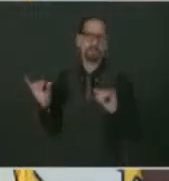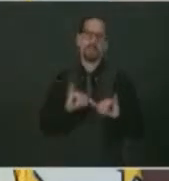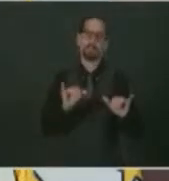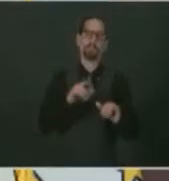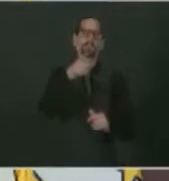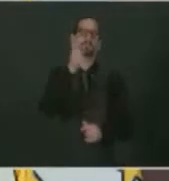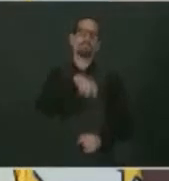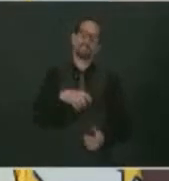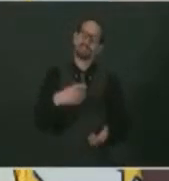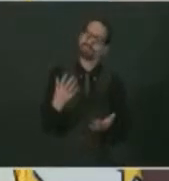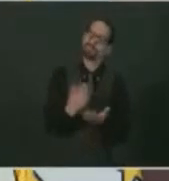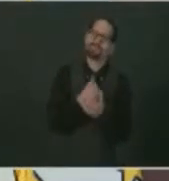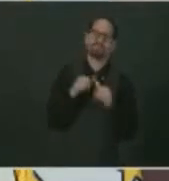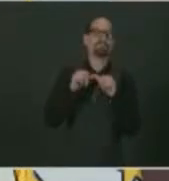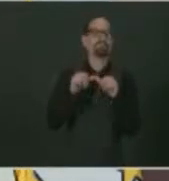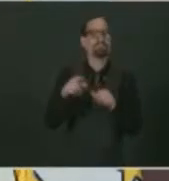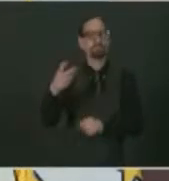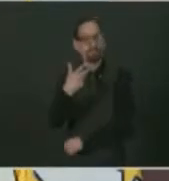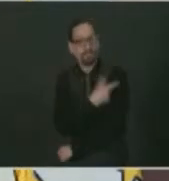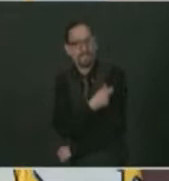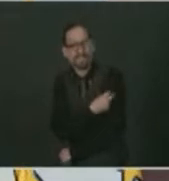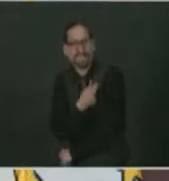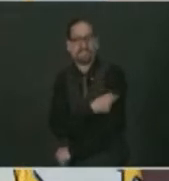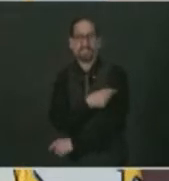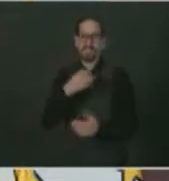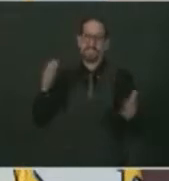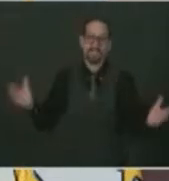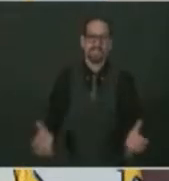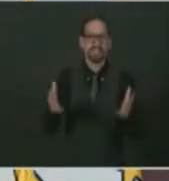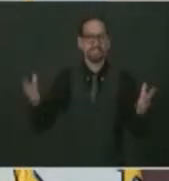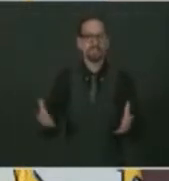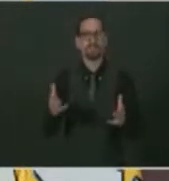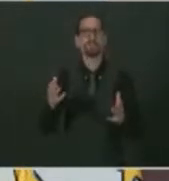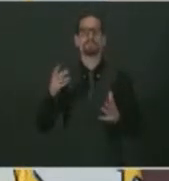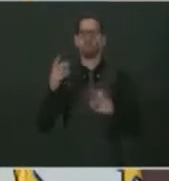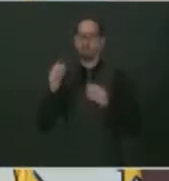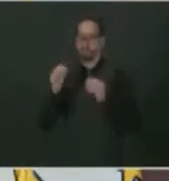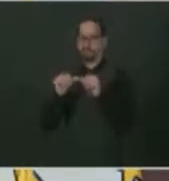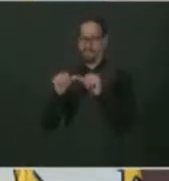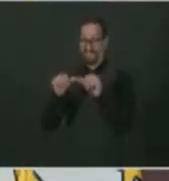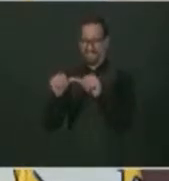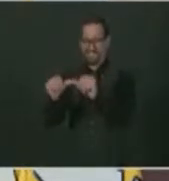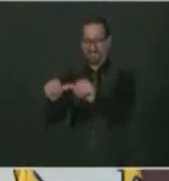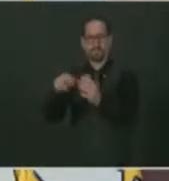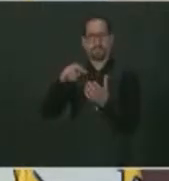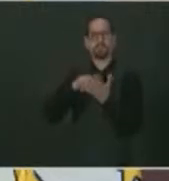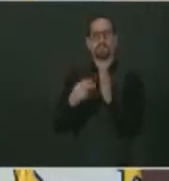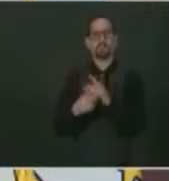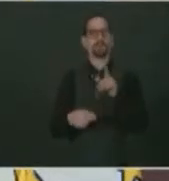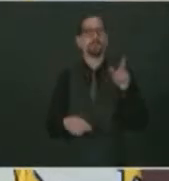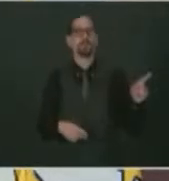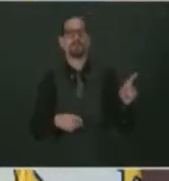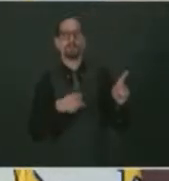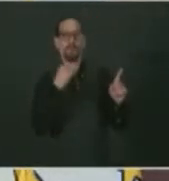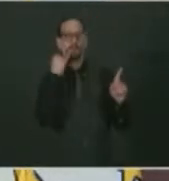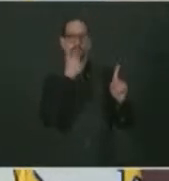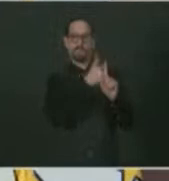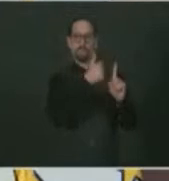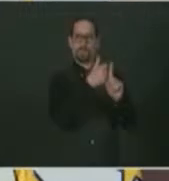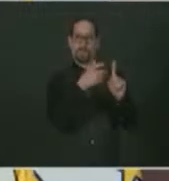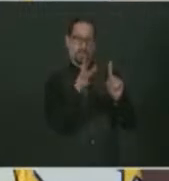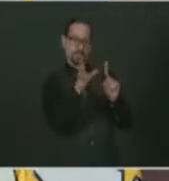contracting COVID-19, the coronavirus that causes it, that pool who are susceptible is becoming smaller and